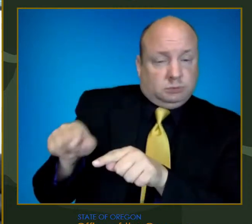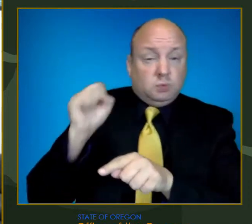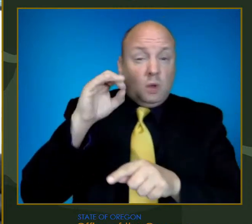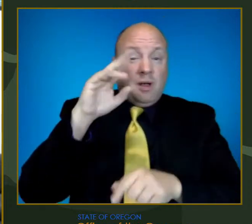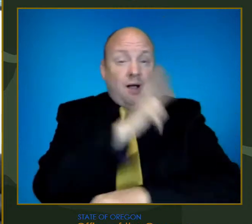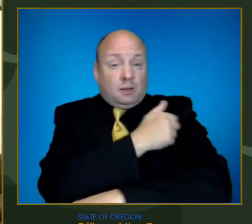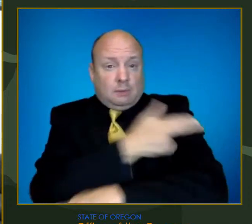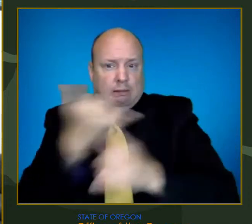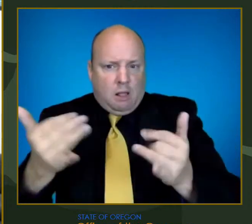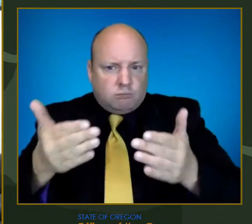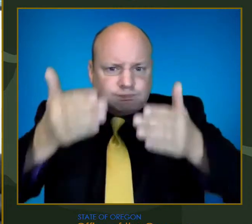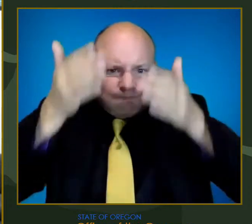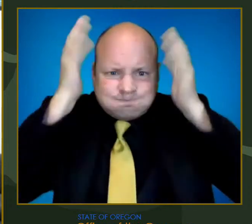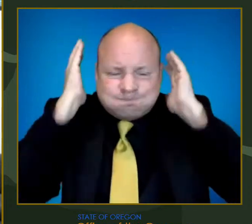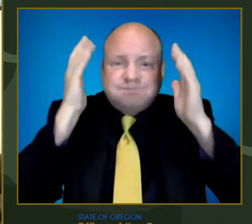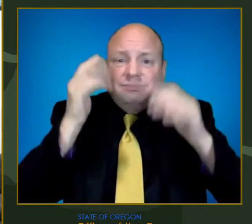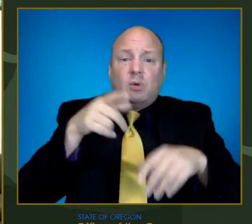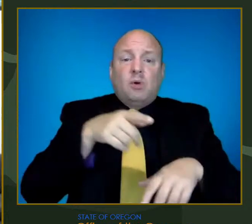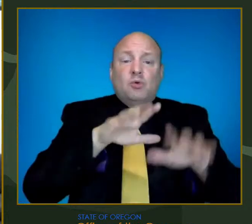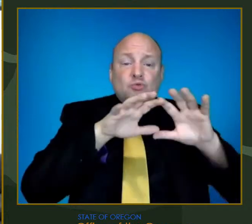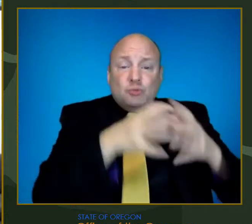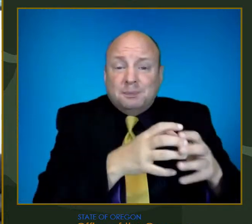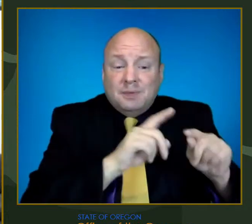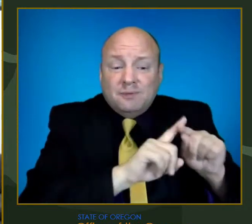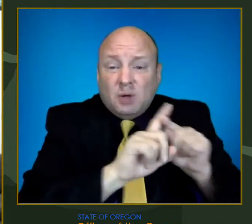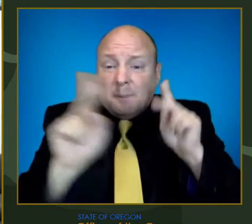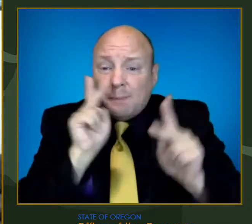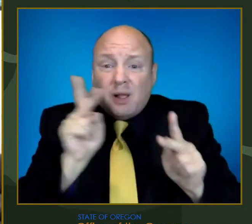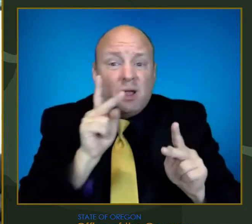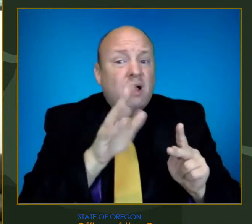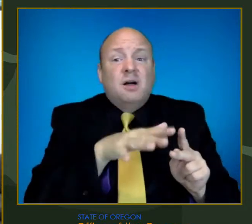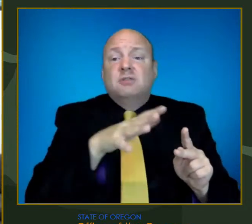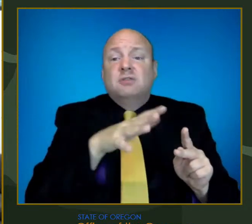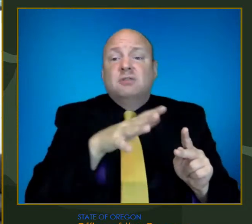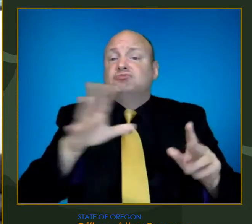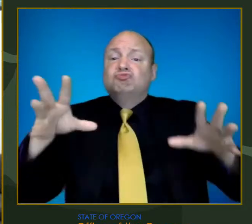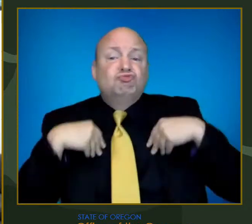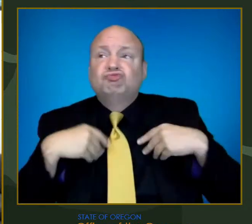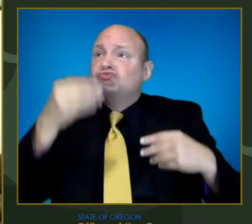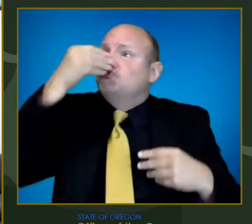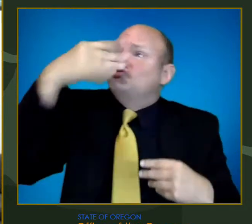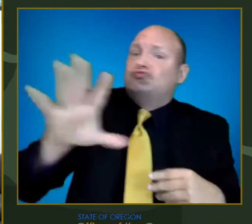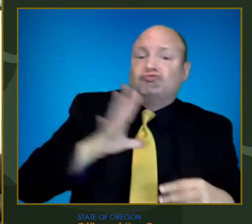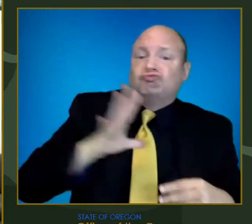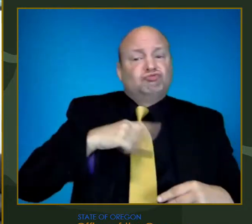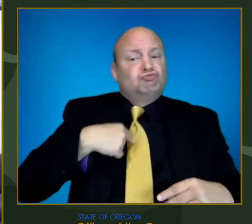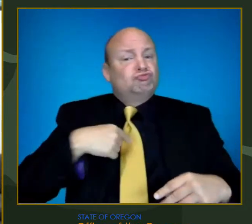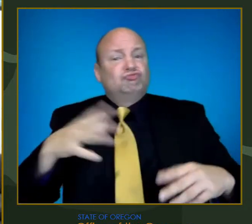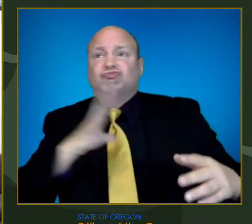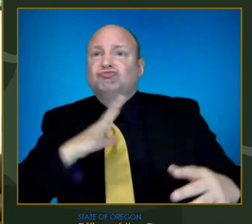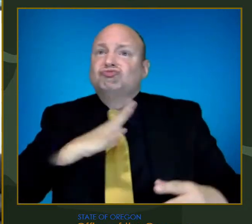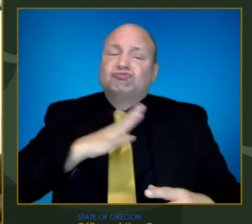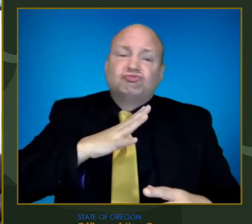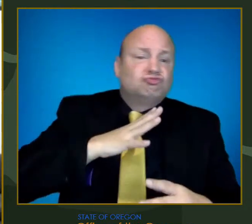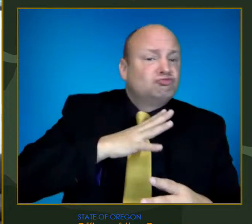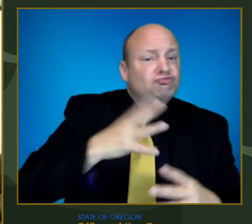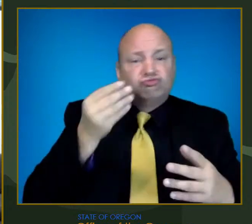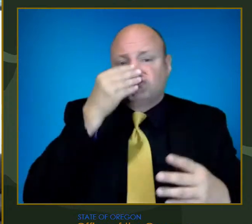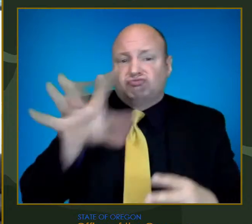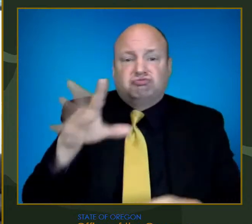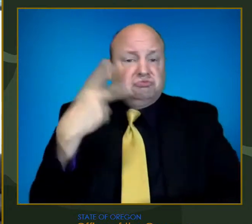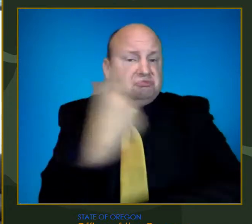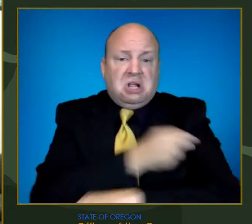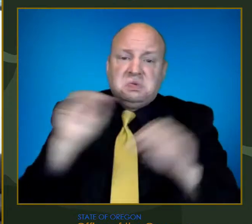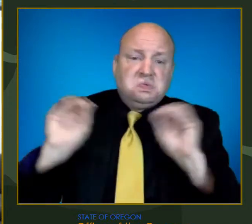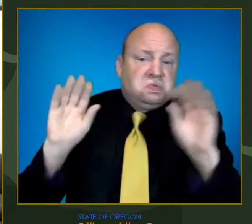vulnerable people offers itself as a target for a virus that has killed more than 600,000 Americans and almost 3,000